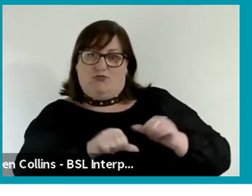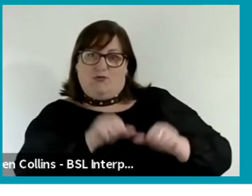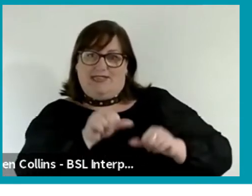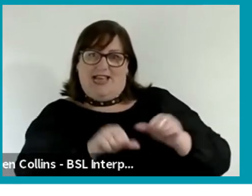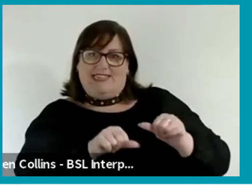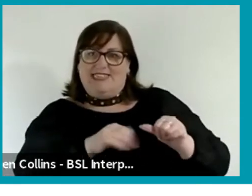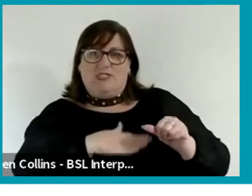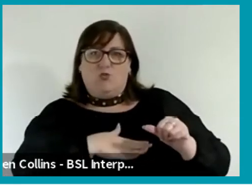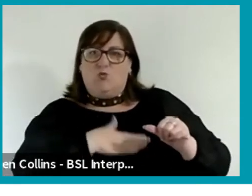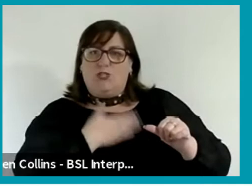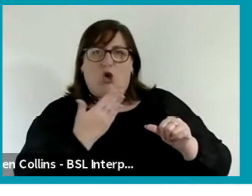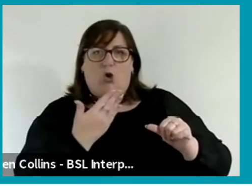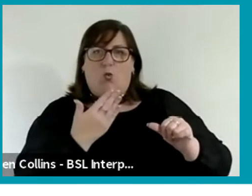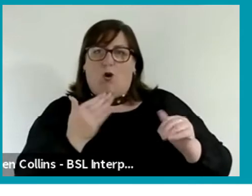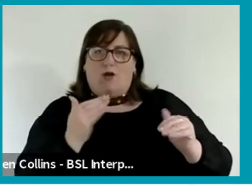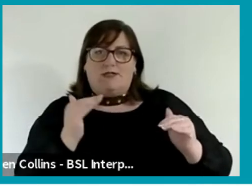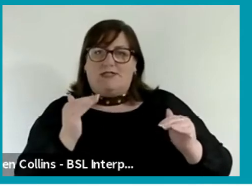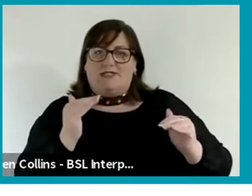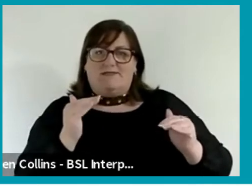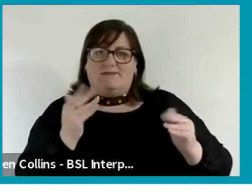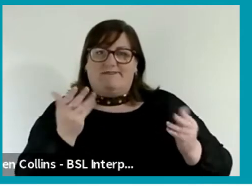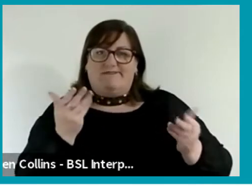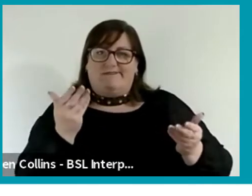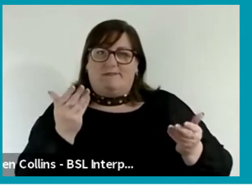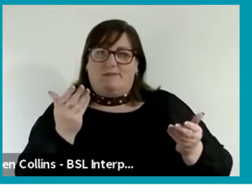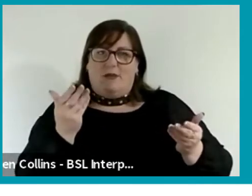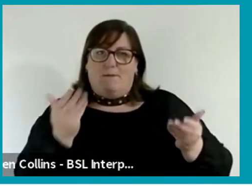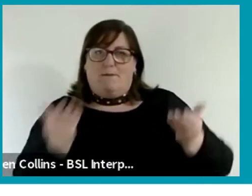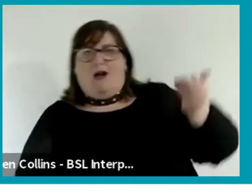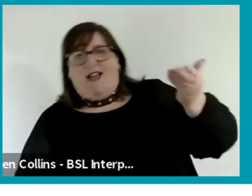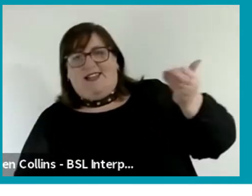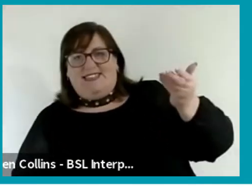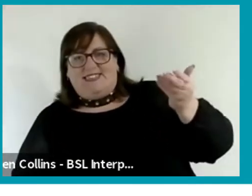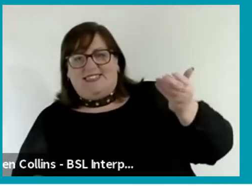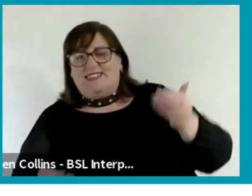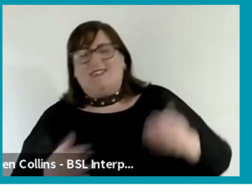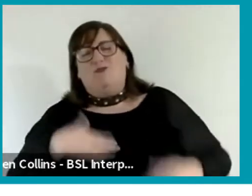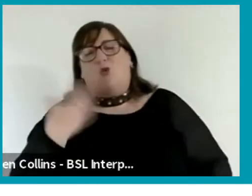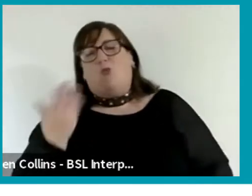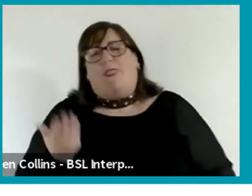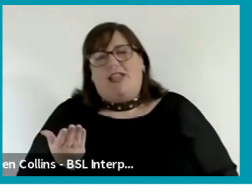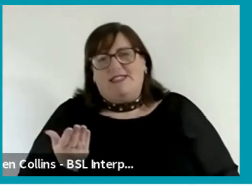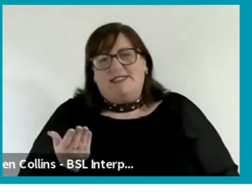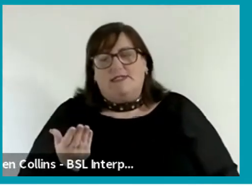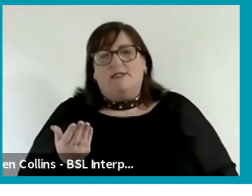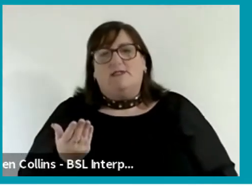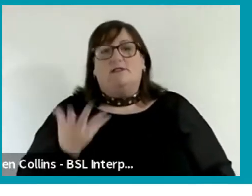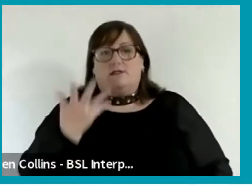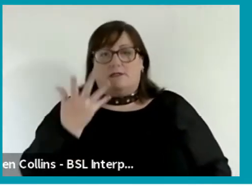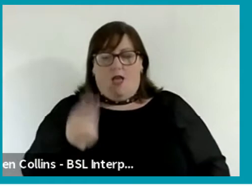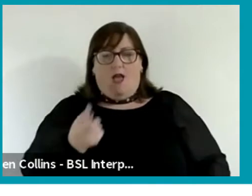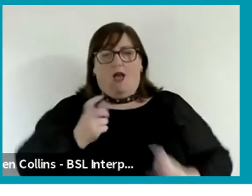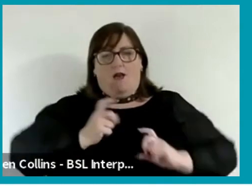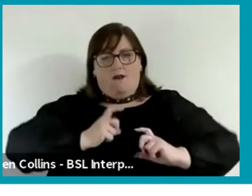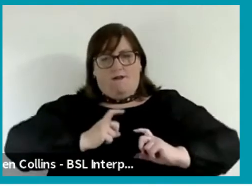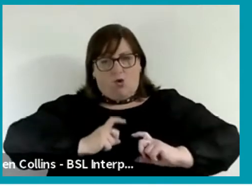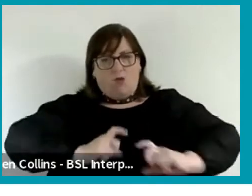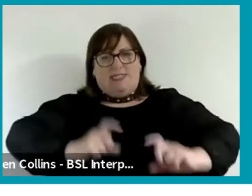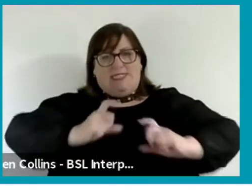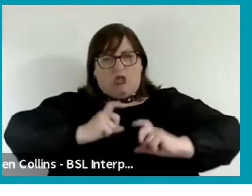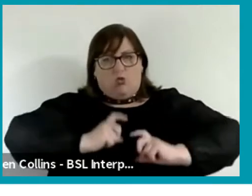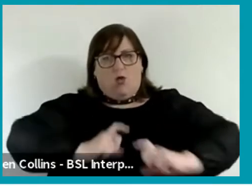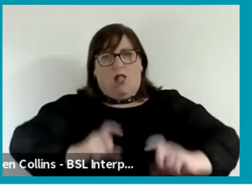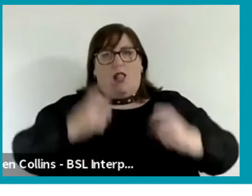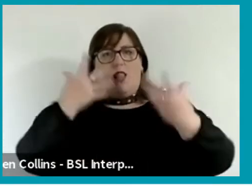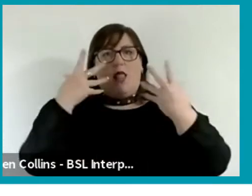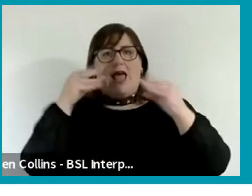or barriers are completely removed. We have continuous educational campaigns, raising awareness